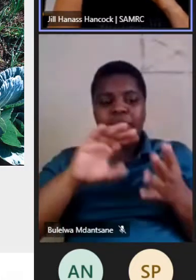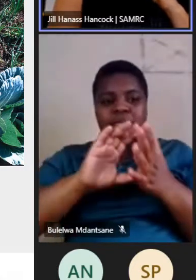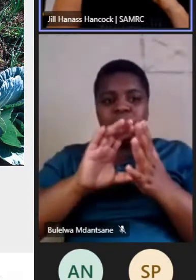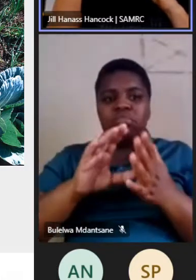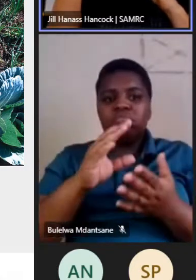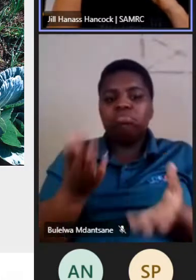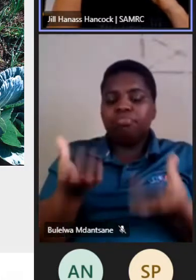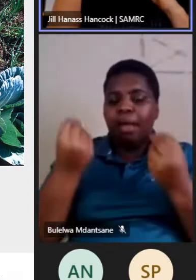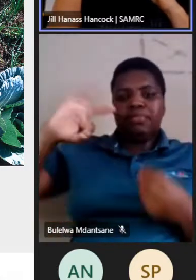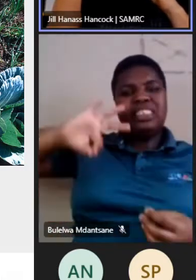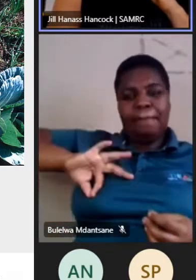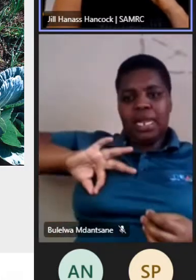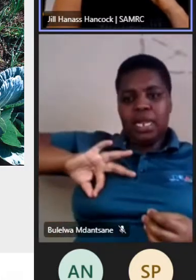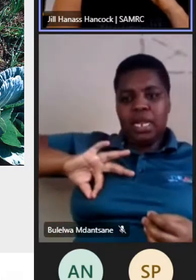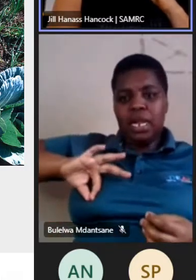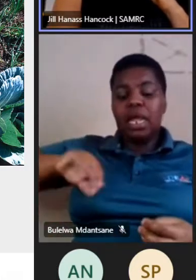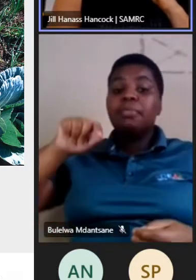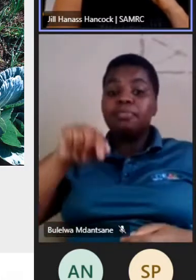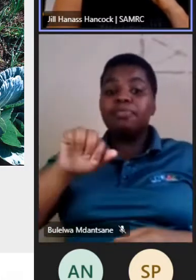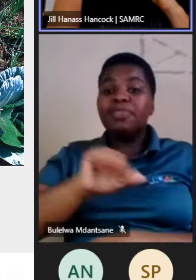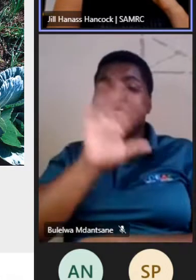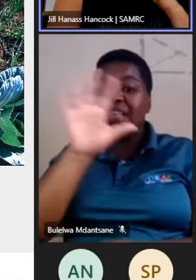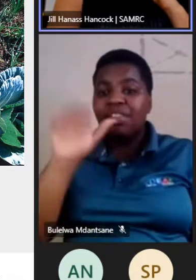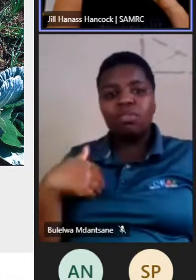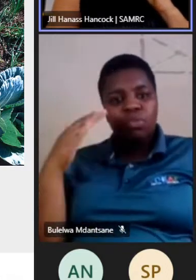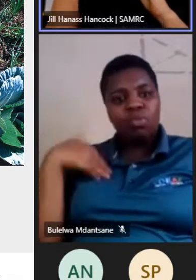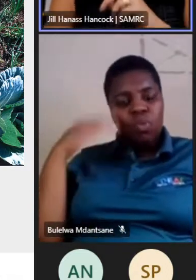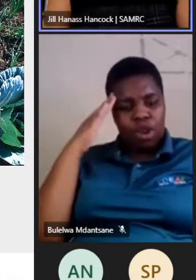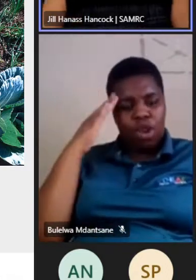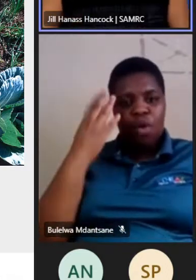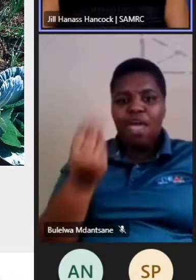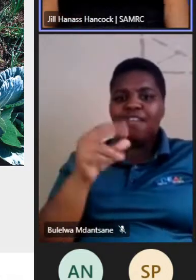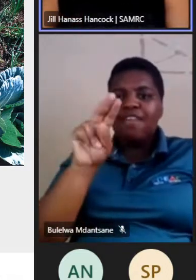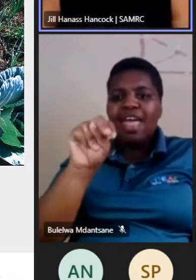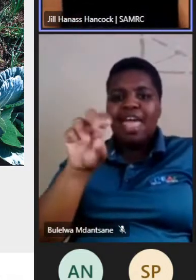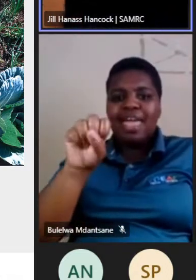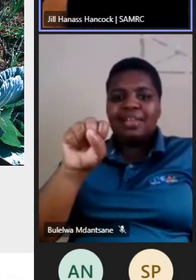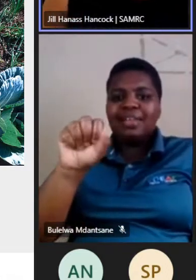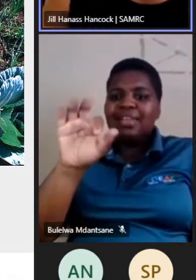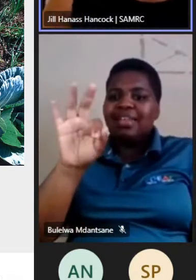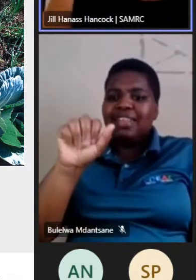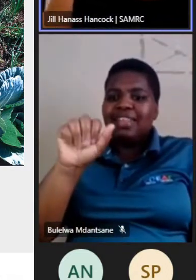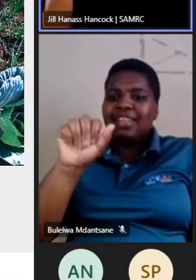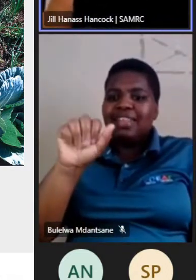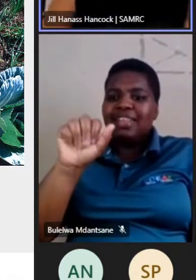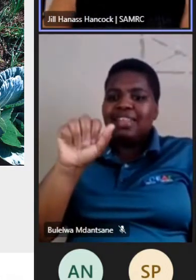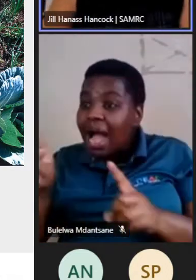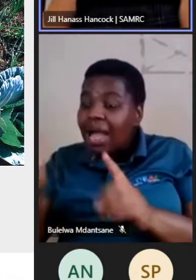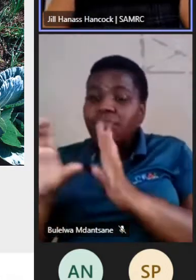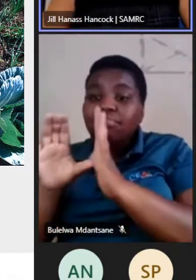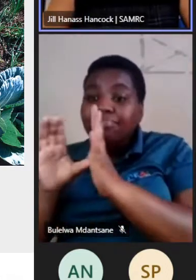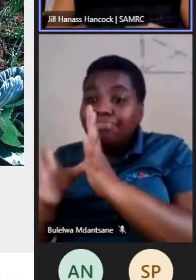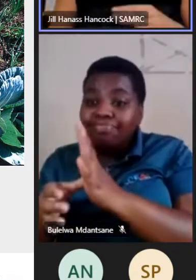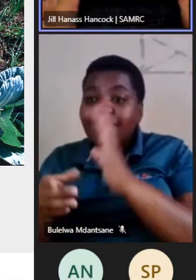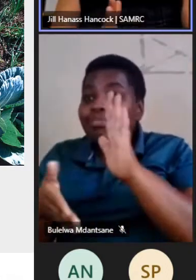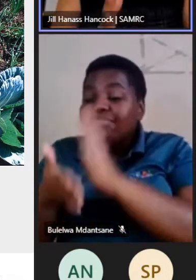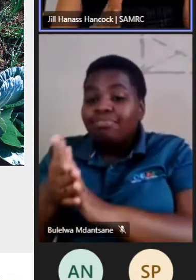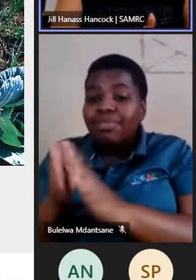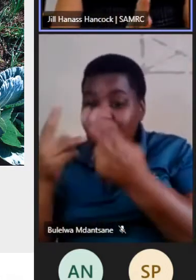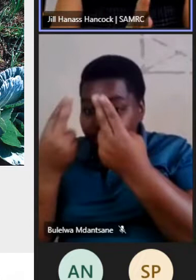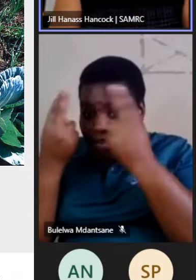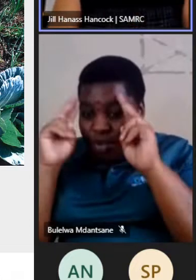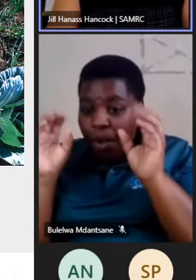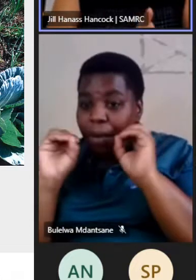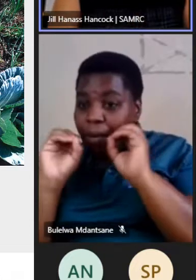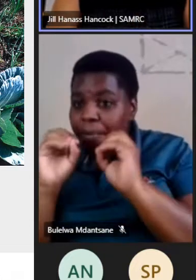stipend. So in South Africa, we have the NSFAS, but for those with disabilities who don't go to universities, there's also grants that